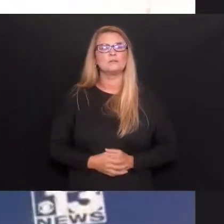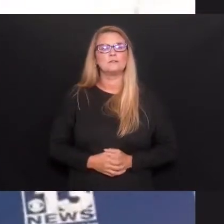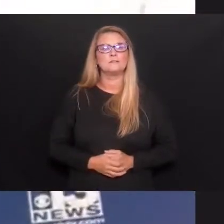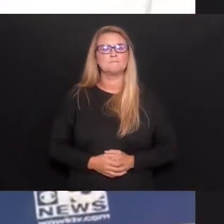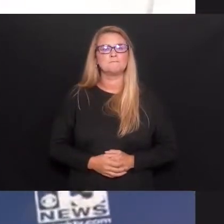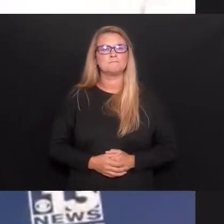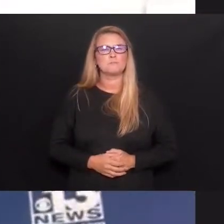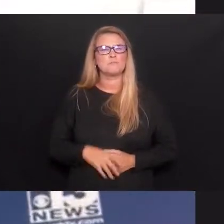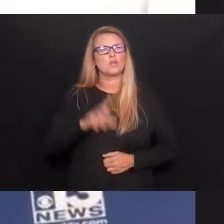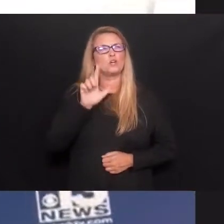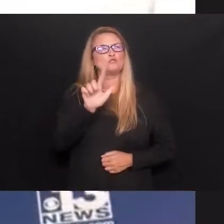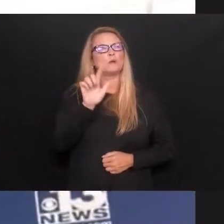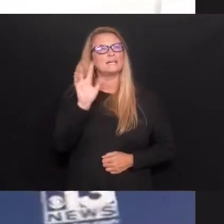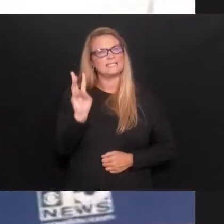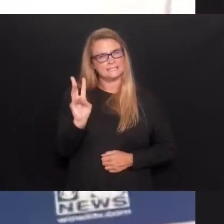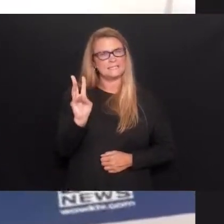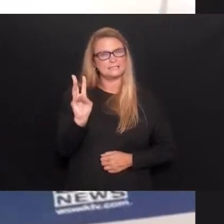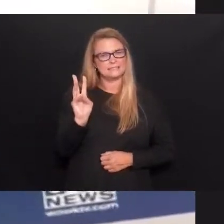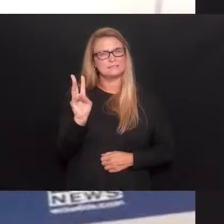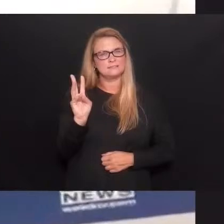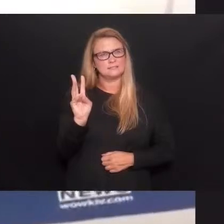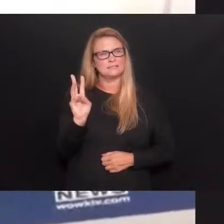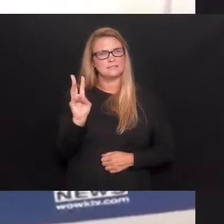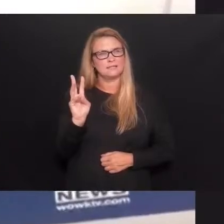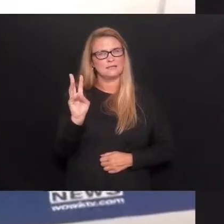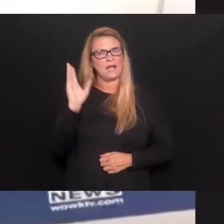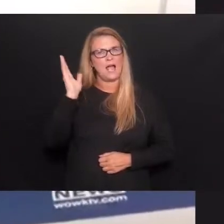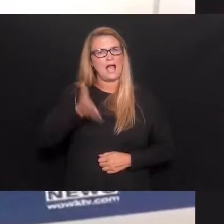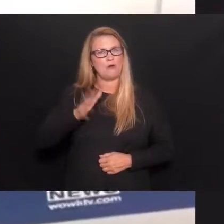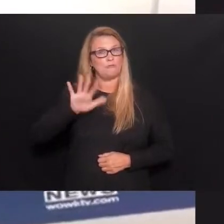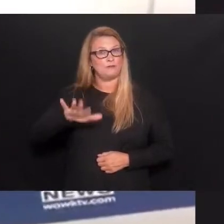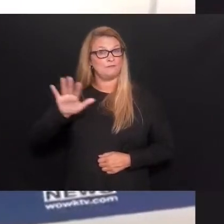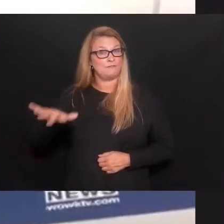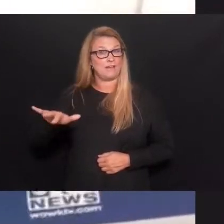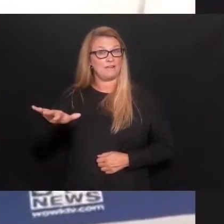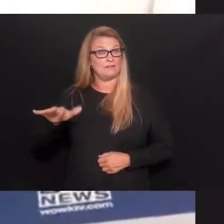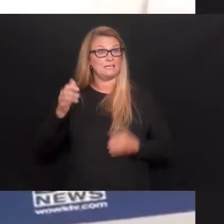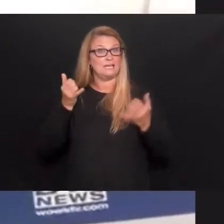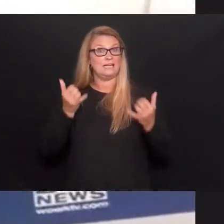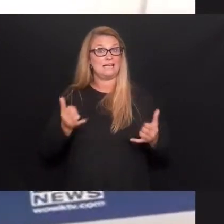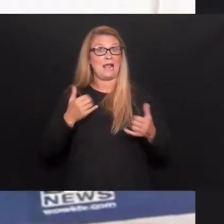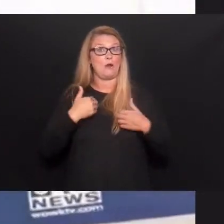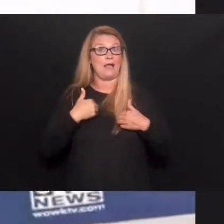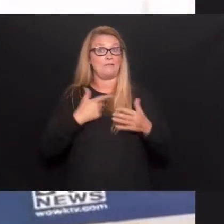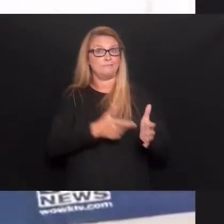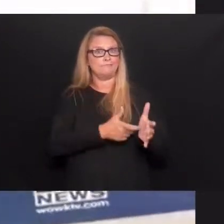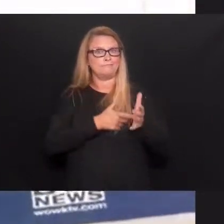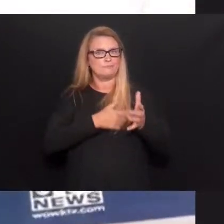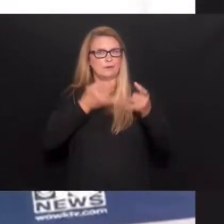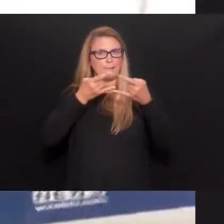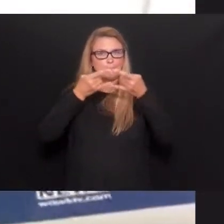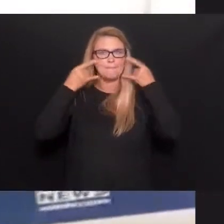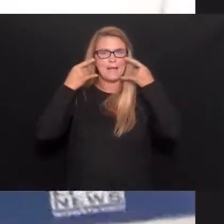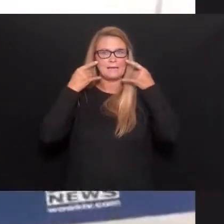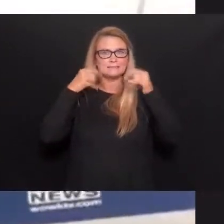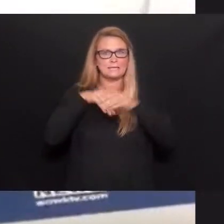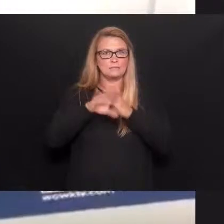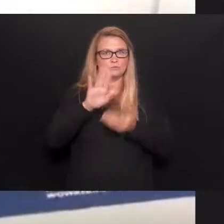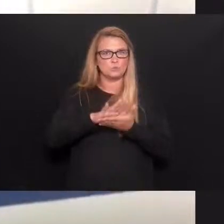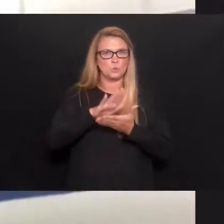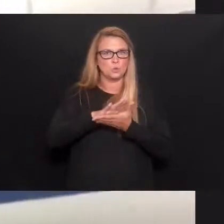believe you said 26 of the 55 counties in West Virginia now have a mask mandate K through 12.